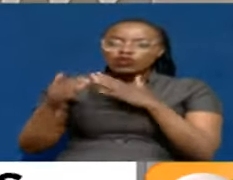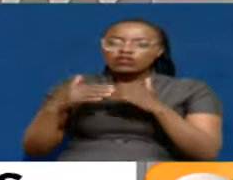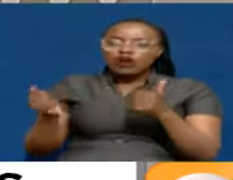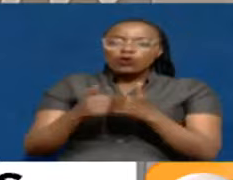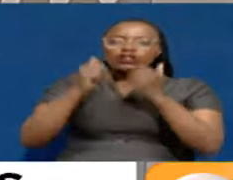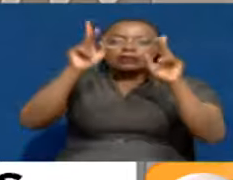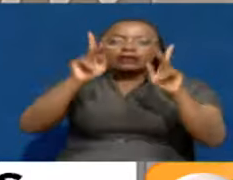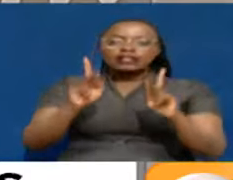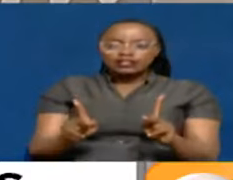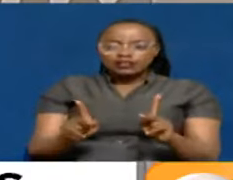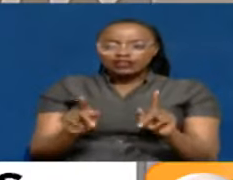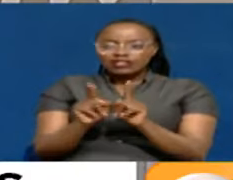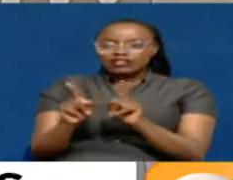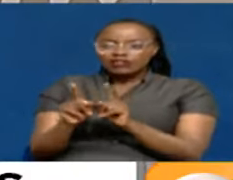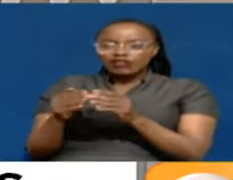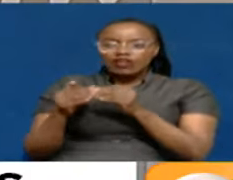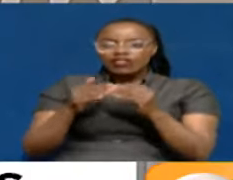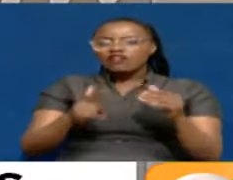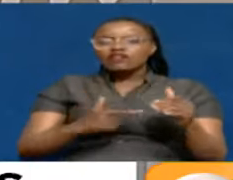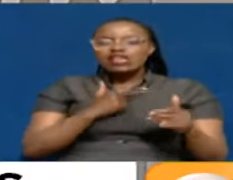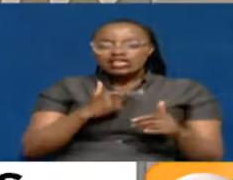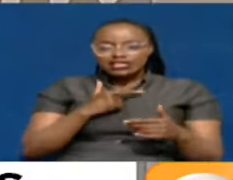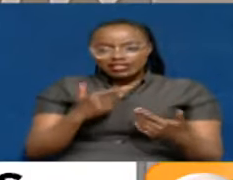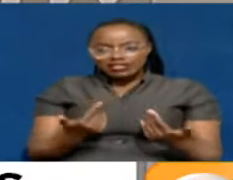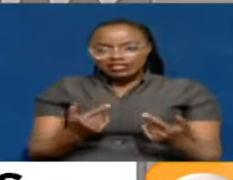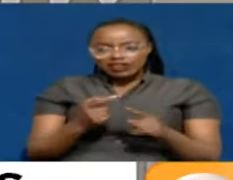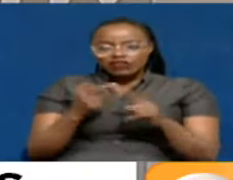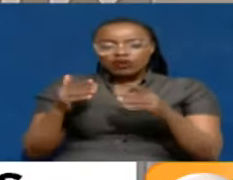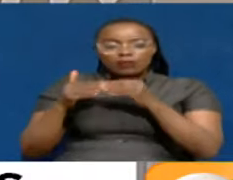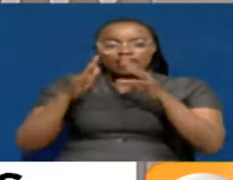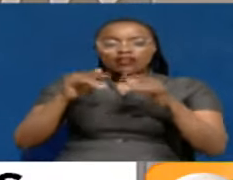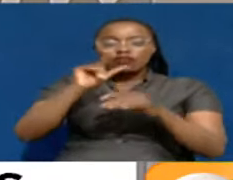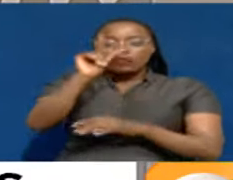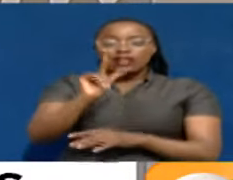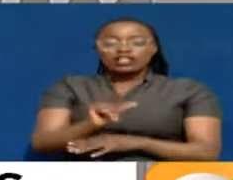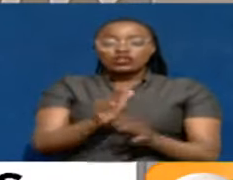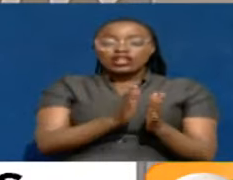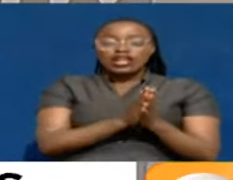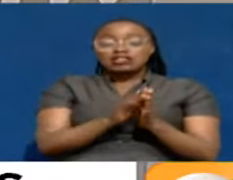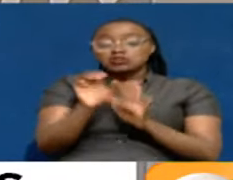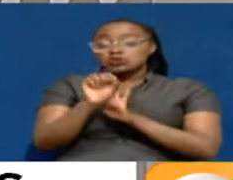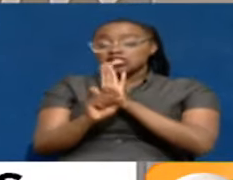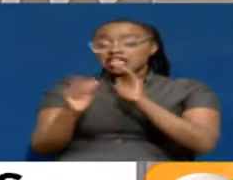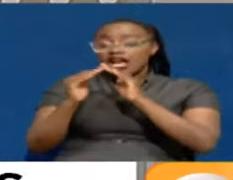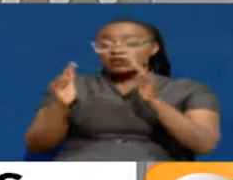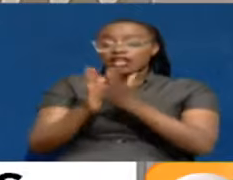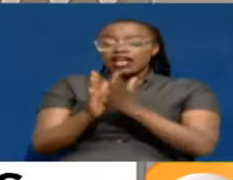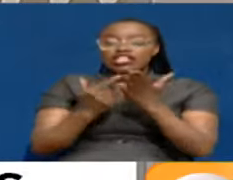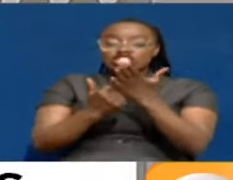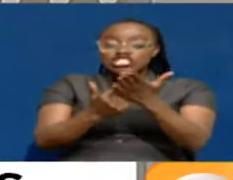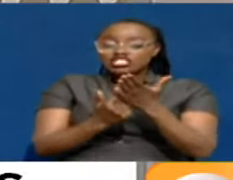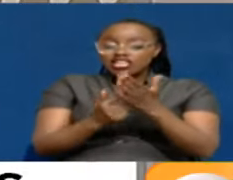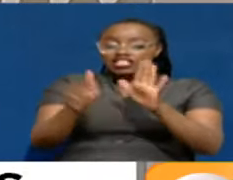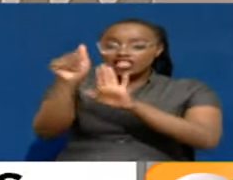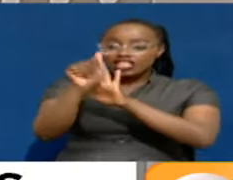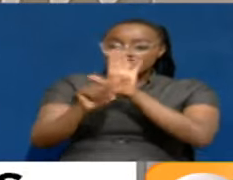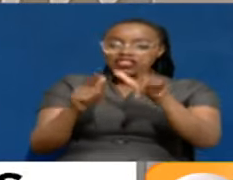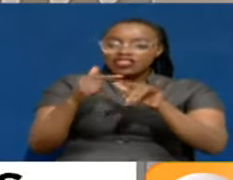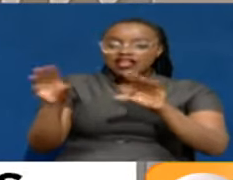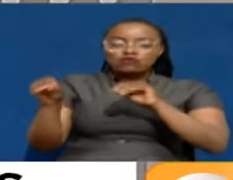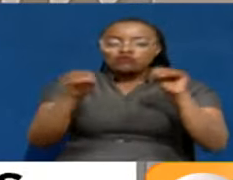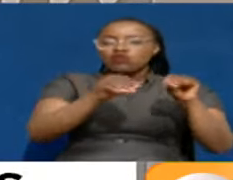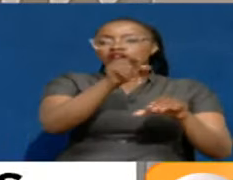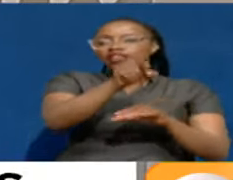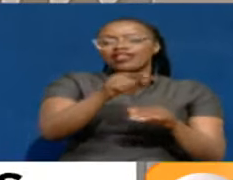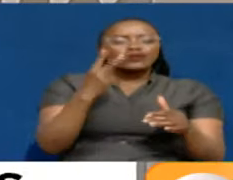was to Kisumu, you know, it was preceded by the visit from the leaders from that region to State House and discuss the agenda, and then we're going